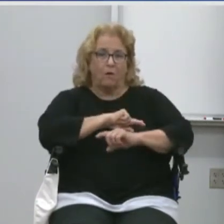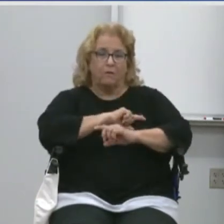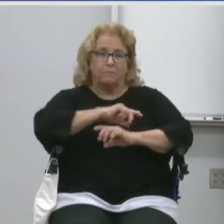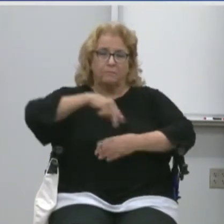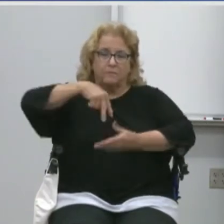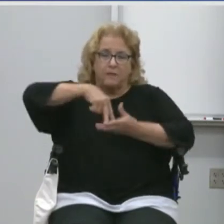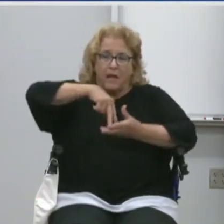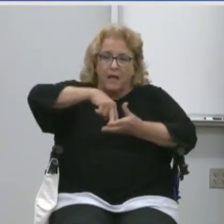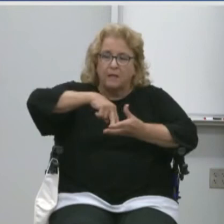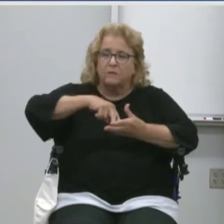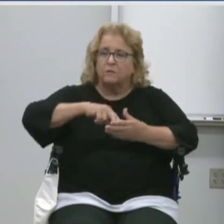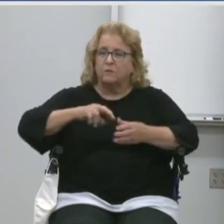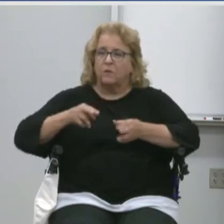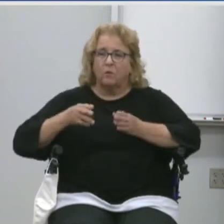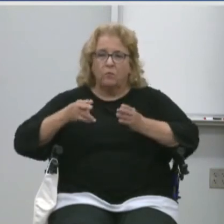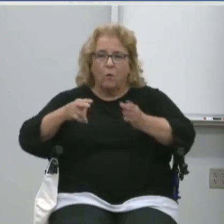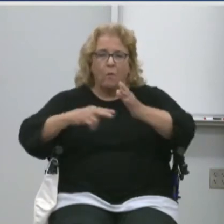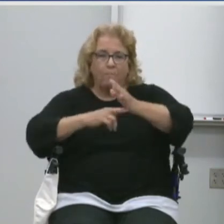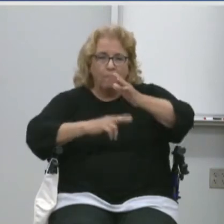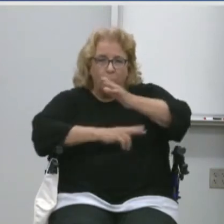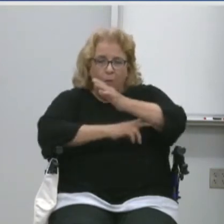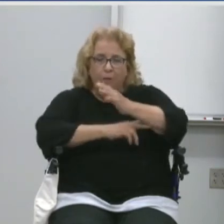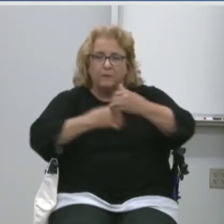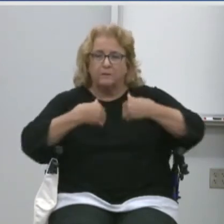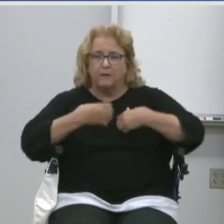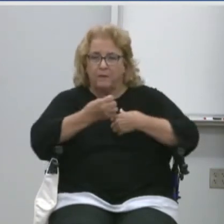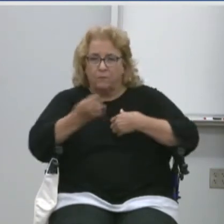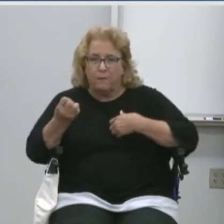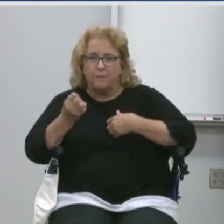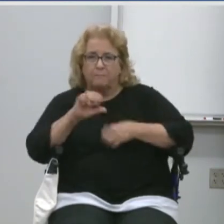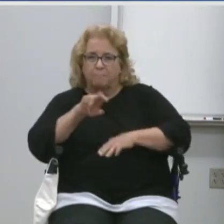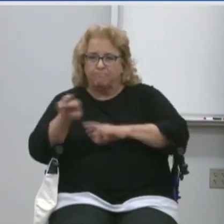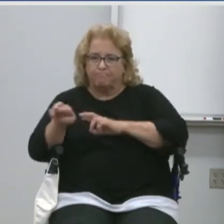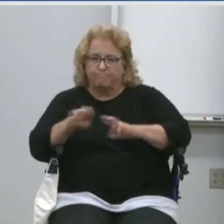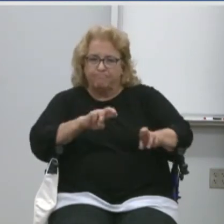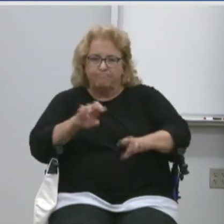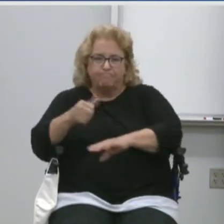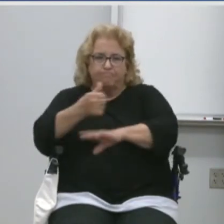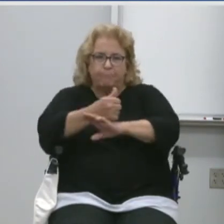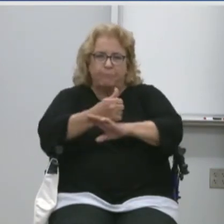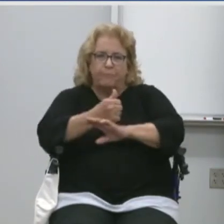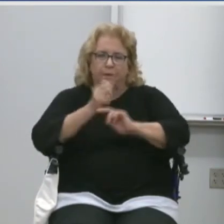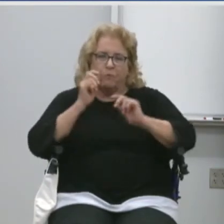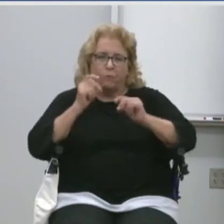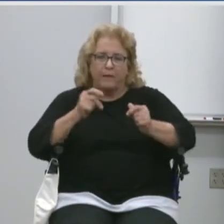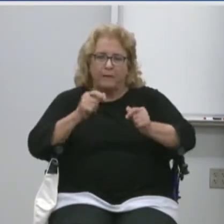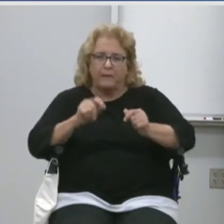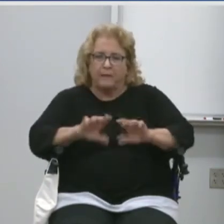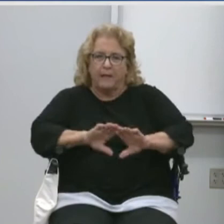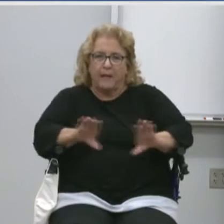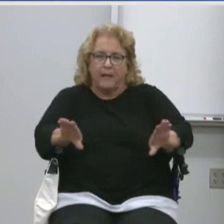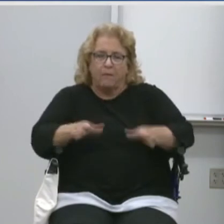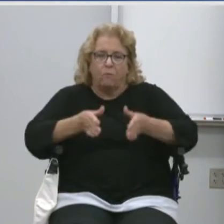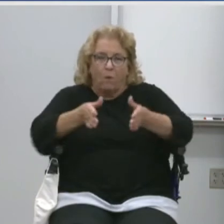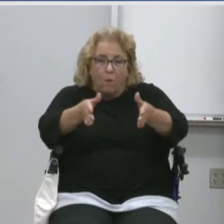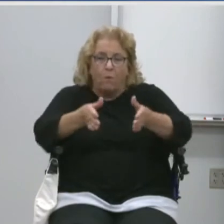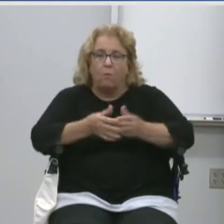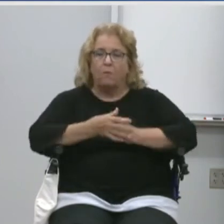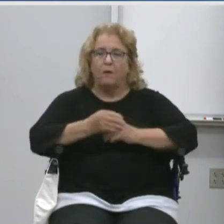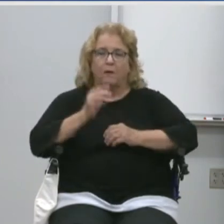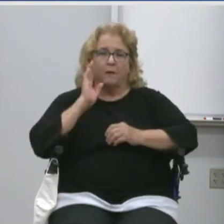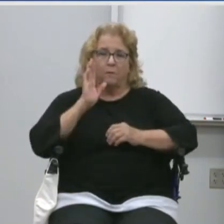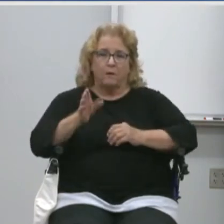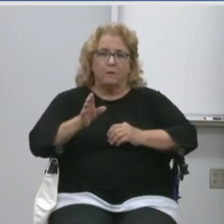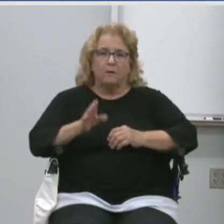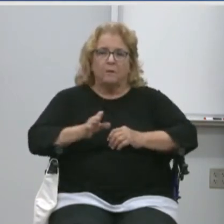tree crews have all their equipment in place to quickly clear the roads. And they will also